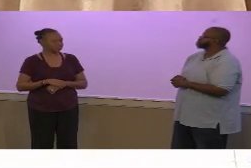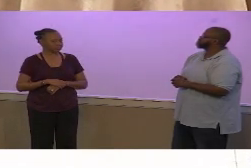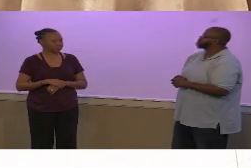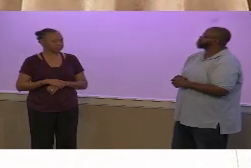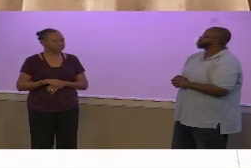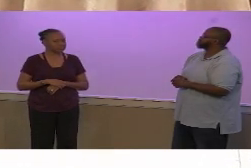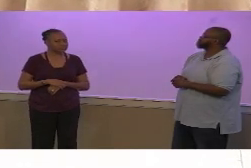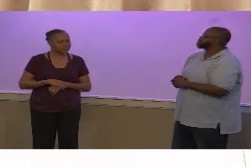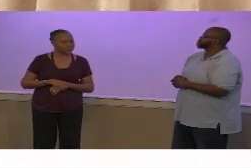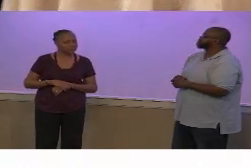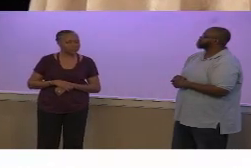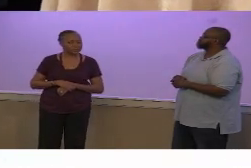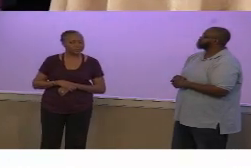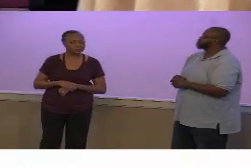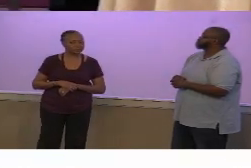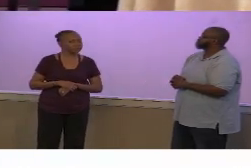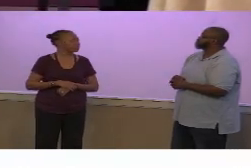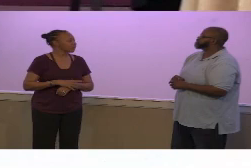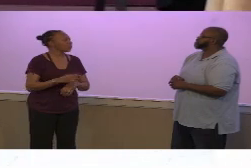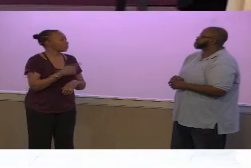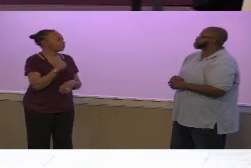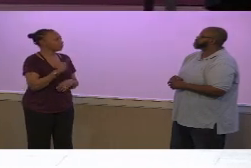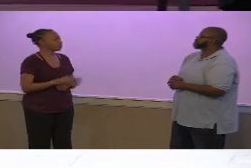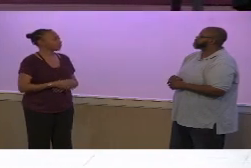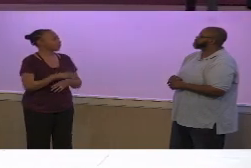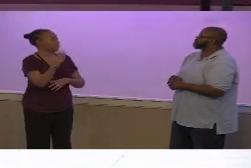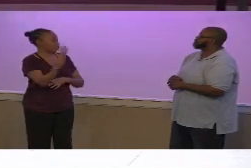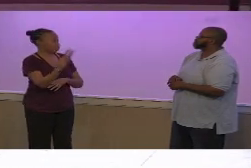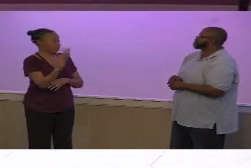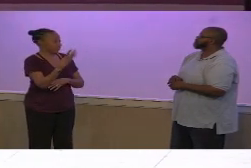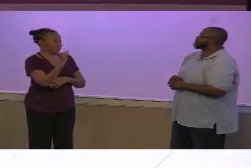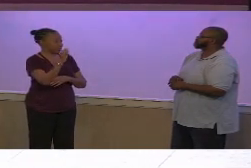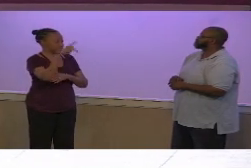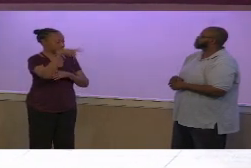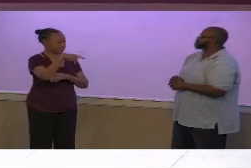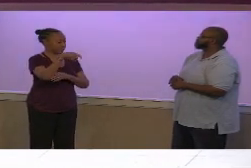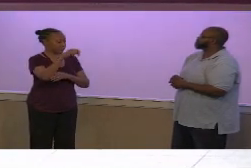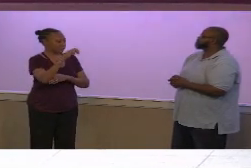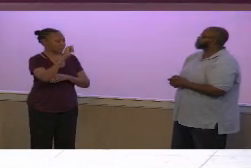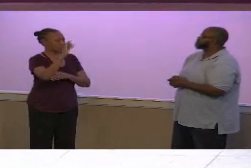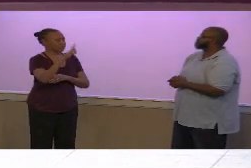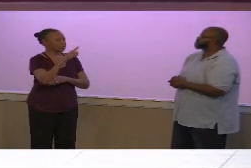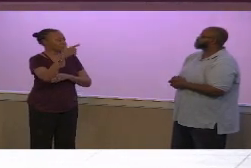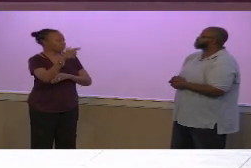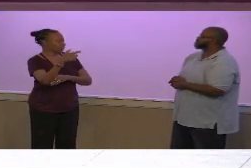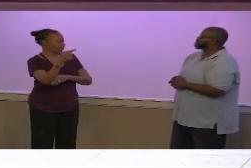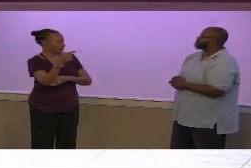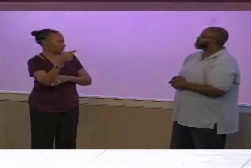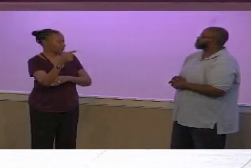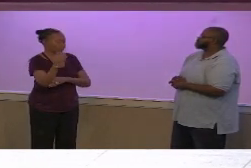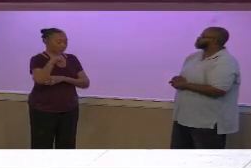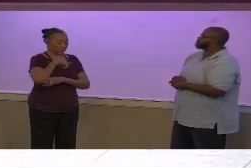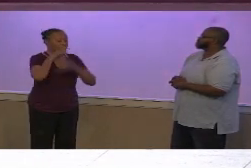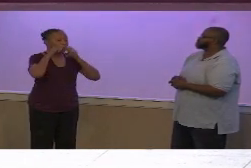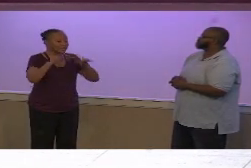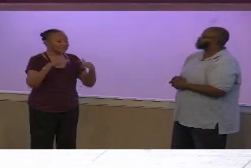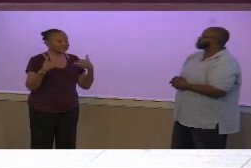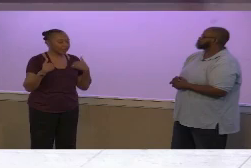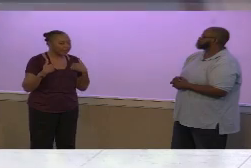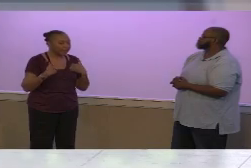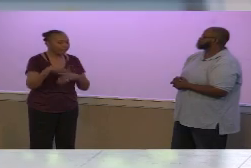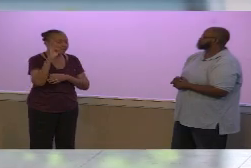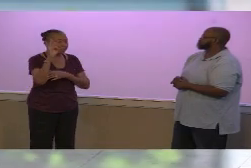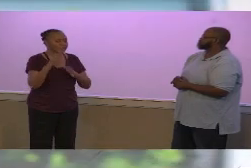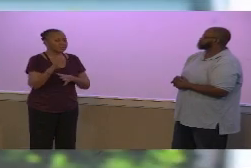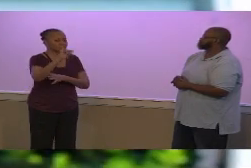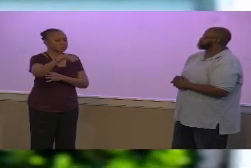tell them what else we got going on. Well, on Wednesday, April the 21st at 7 p.m., we'd be blessed to have Reverend Nicholas